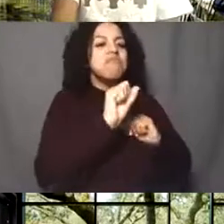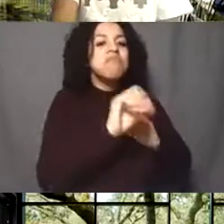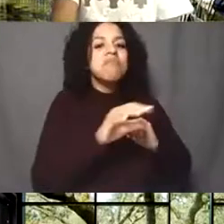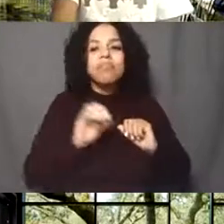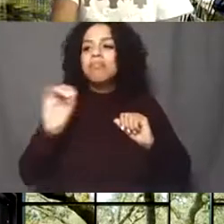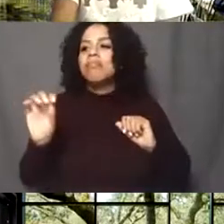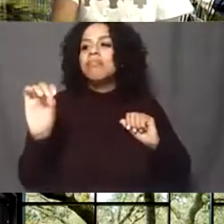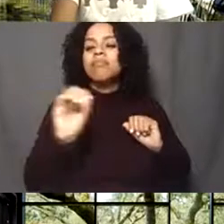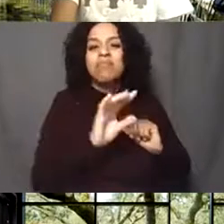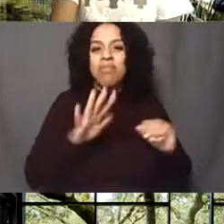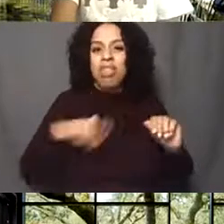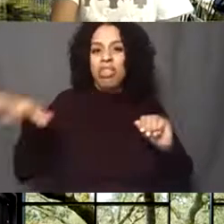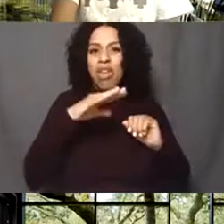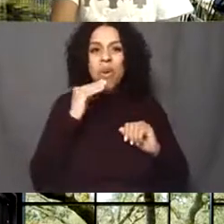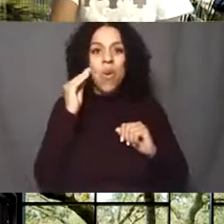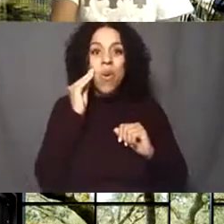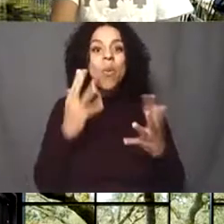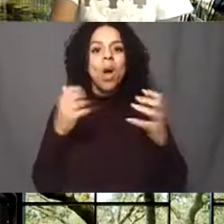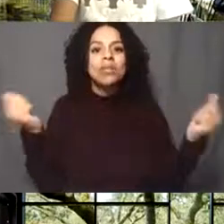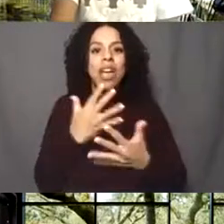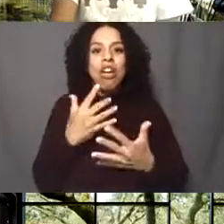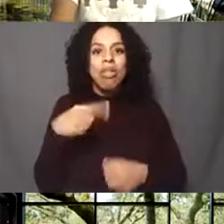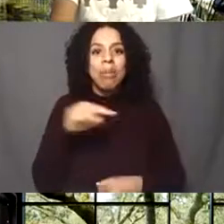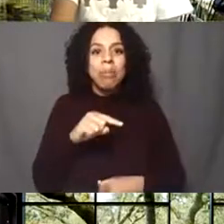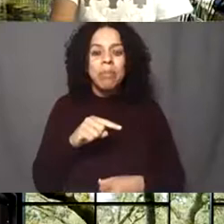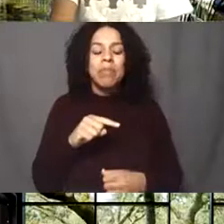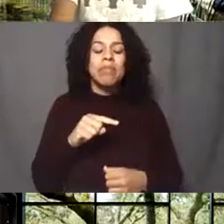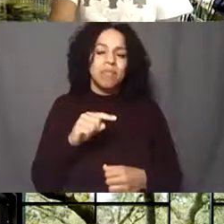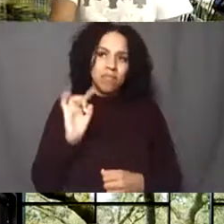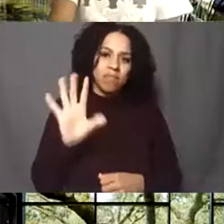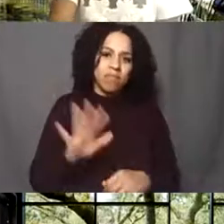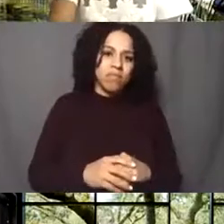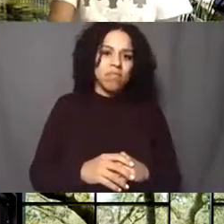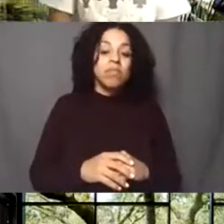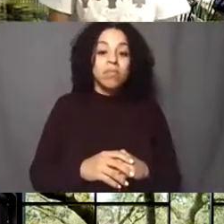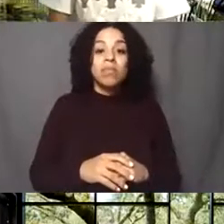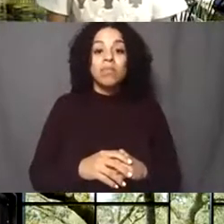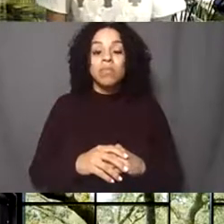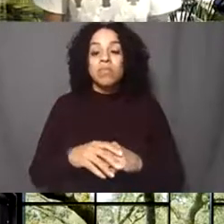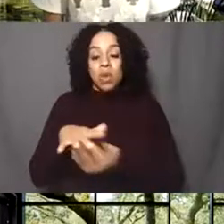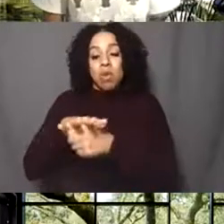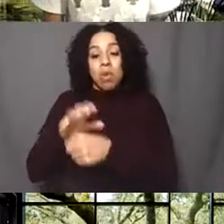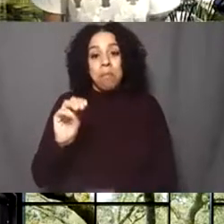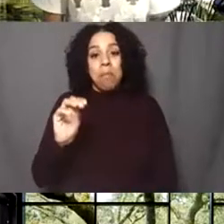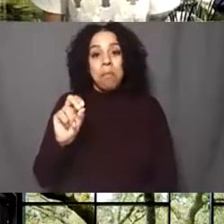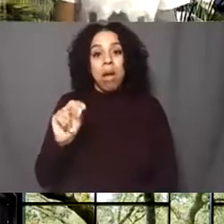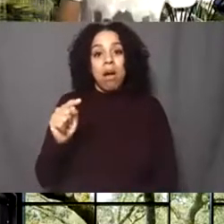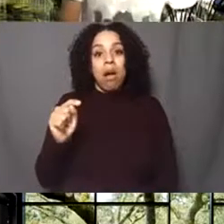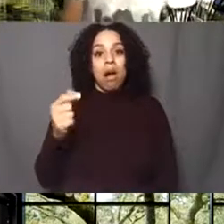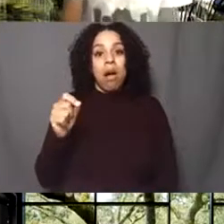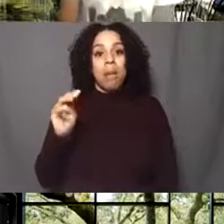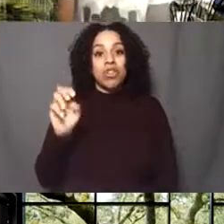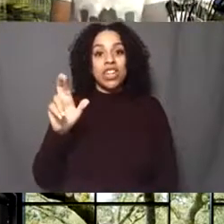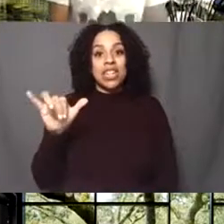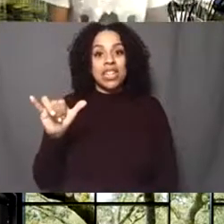Montgomery, of course, Montgomery being the cradle of the Confederacy, but also